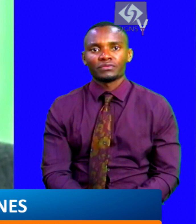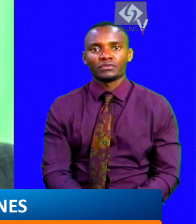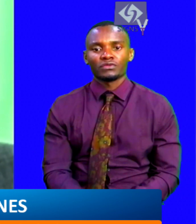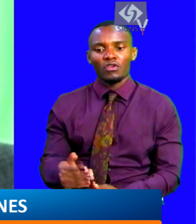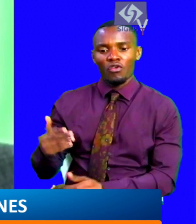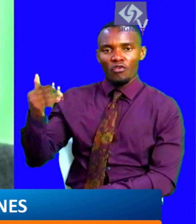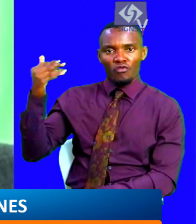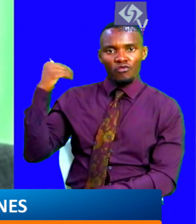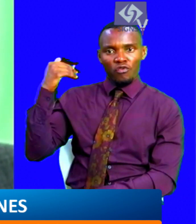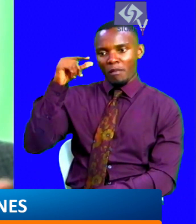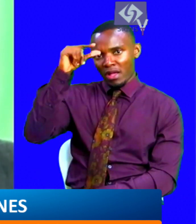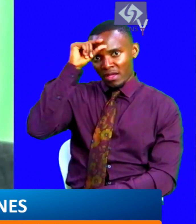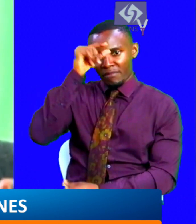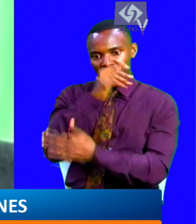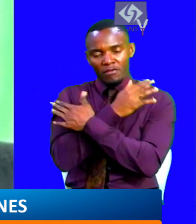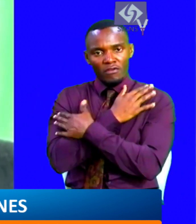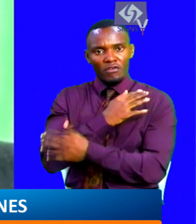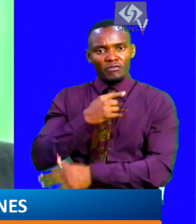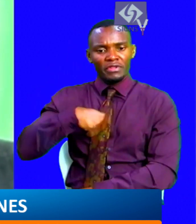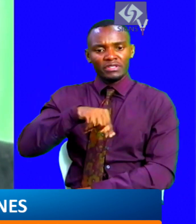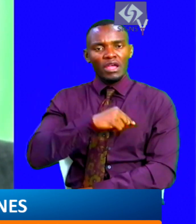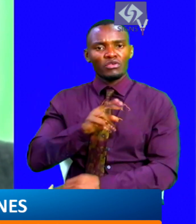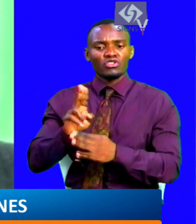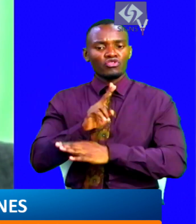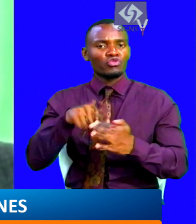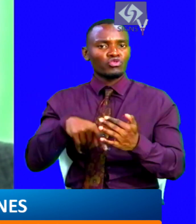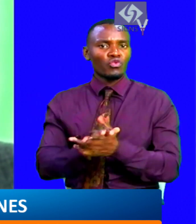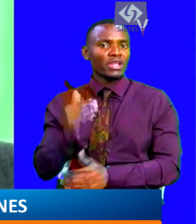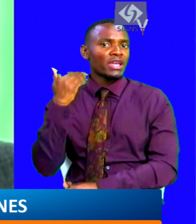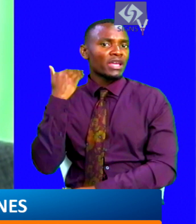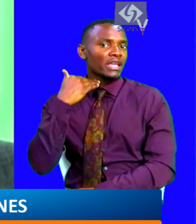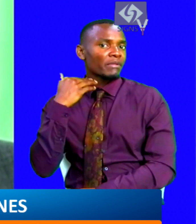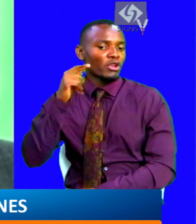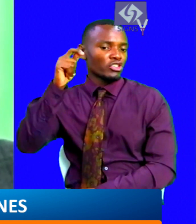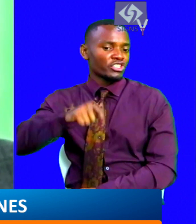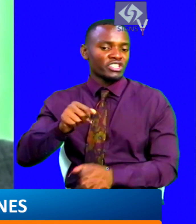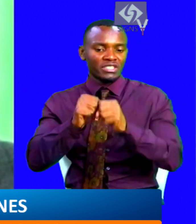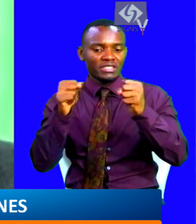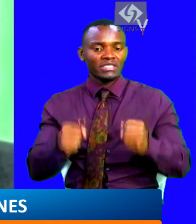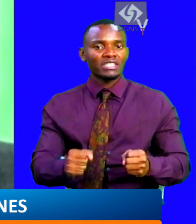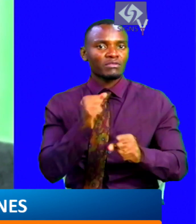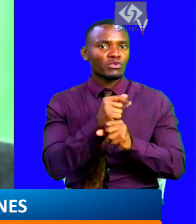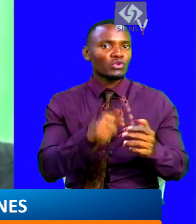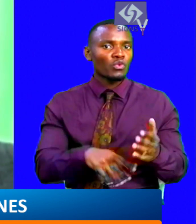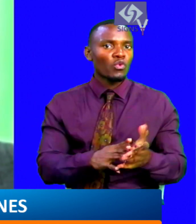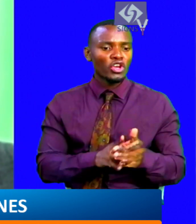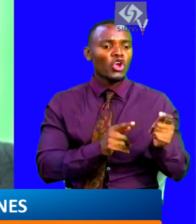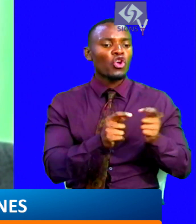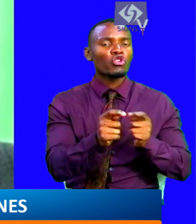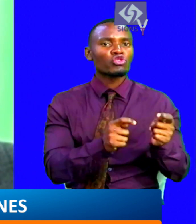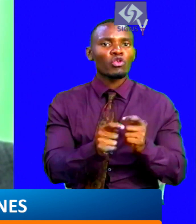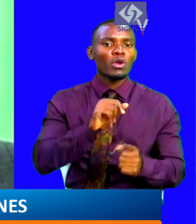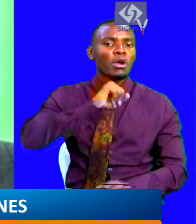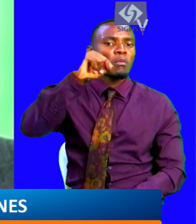to end cases of police killings. It was a huge push